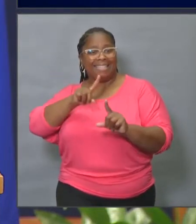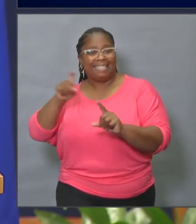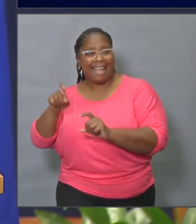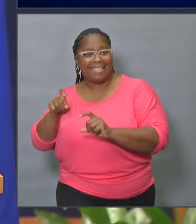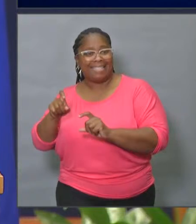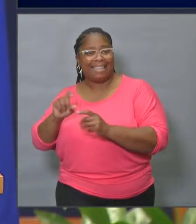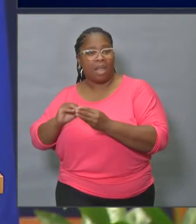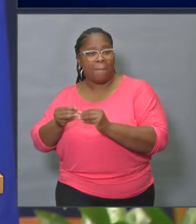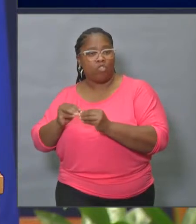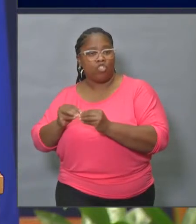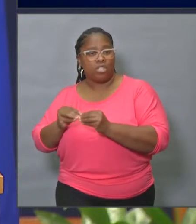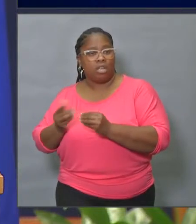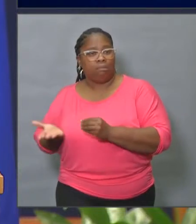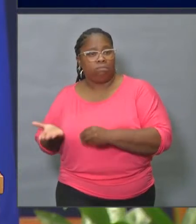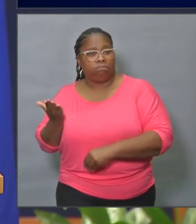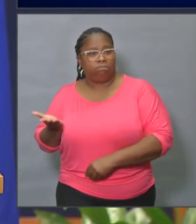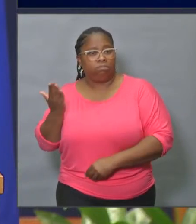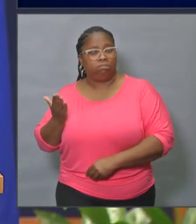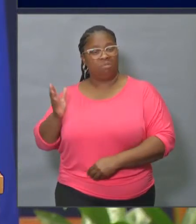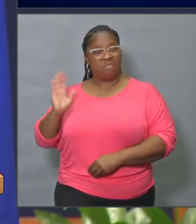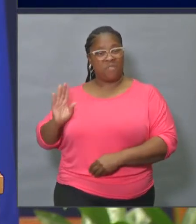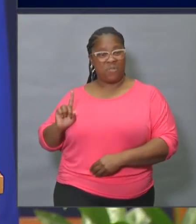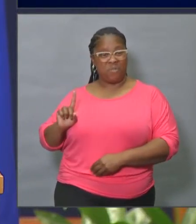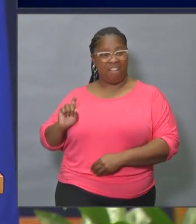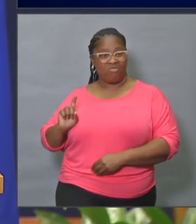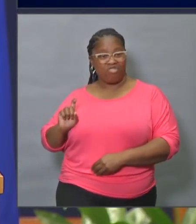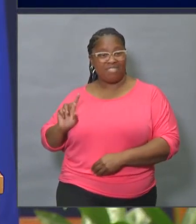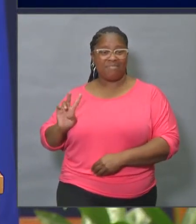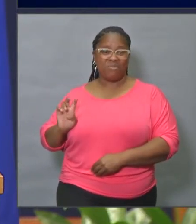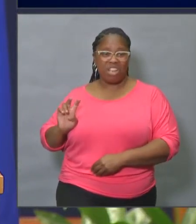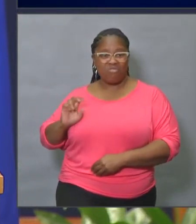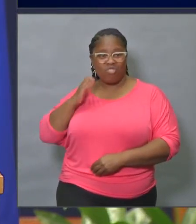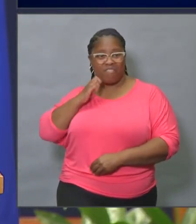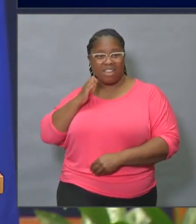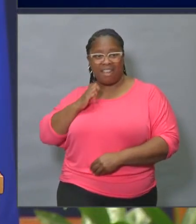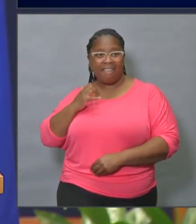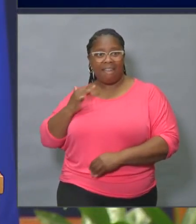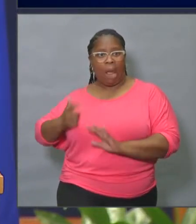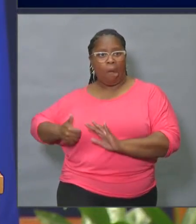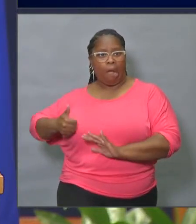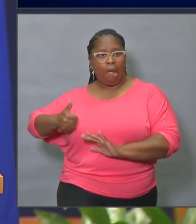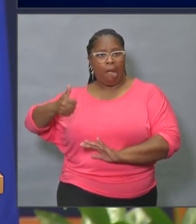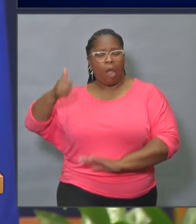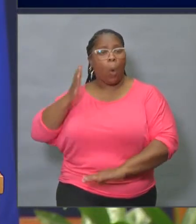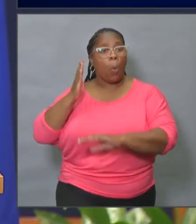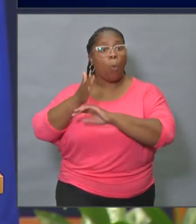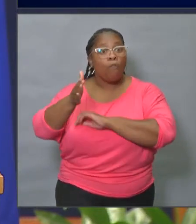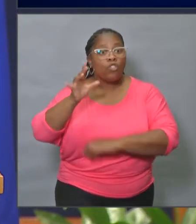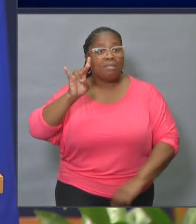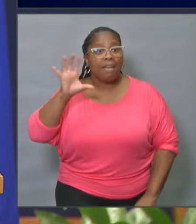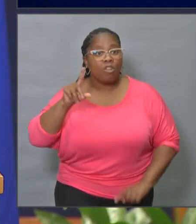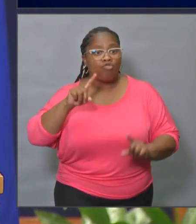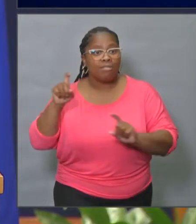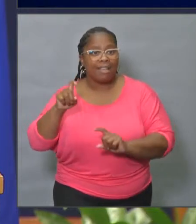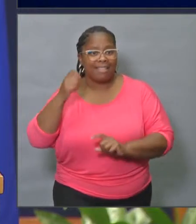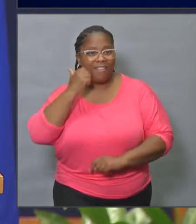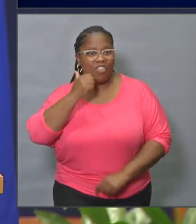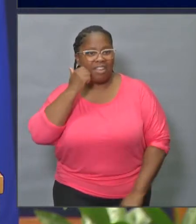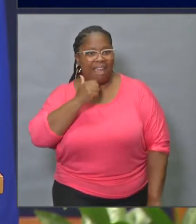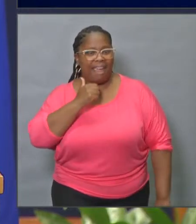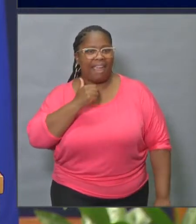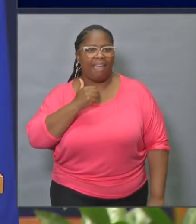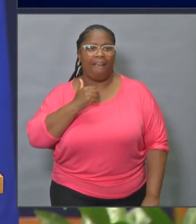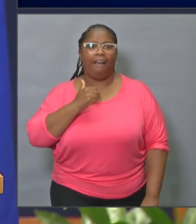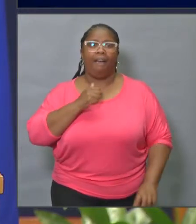has seen, from initially 100 to 200 per day to up at over 700 tests per day. This is a model that we're